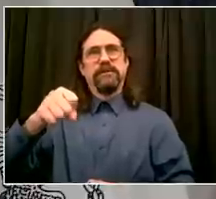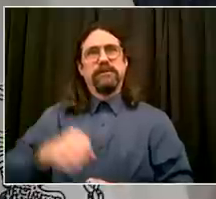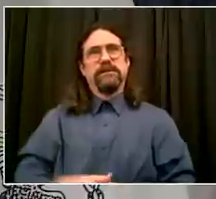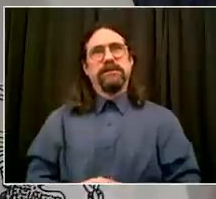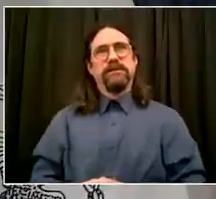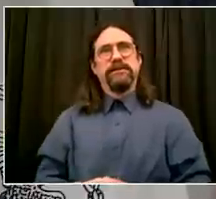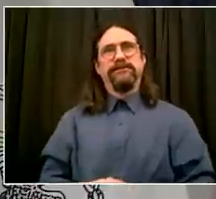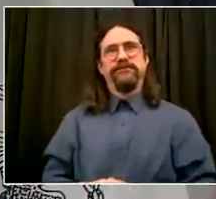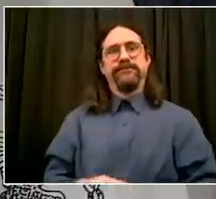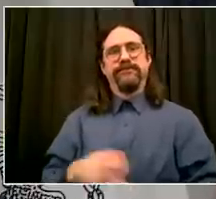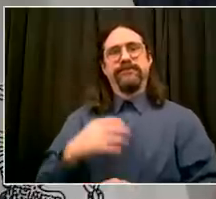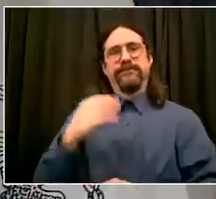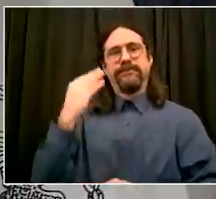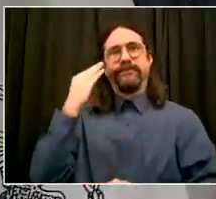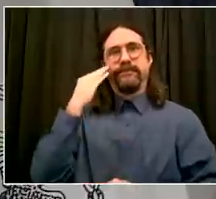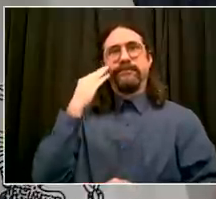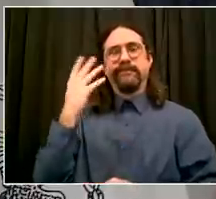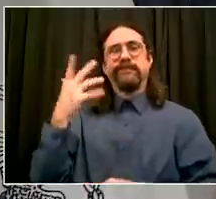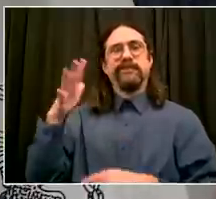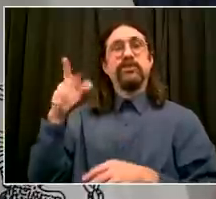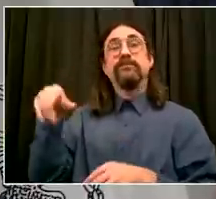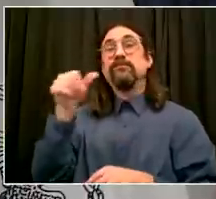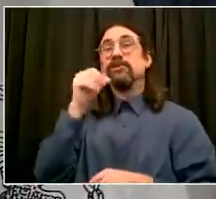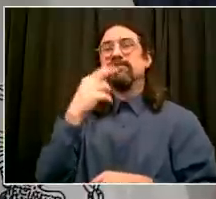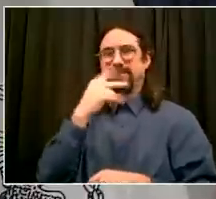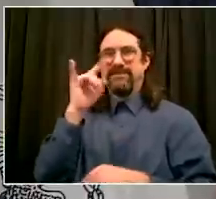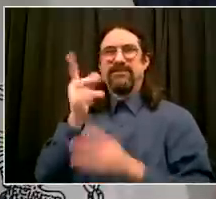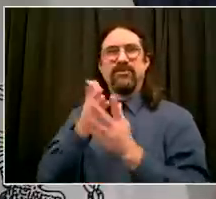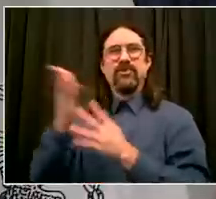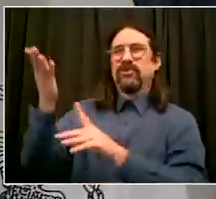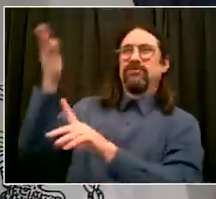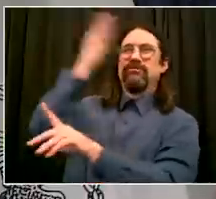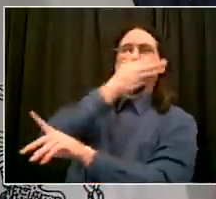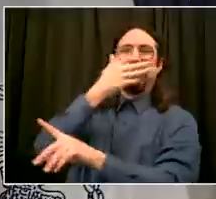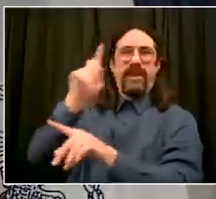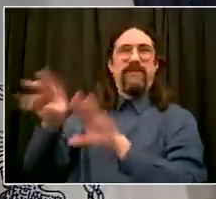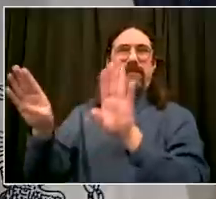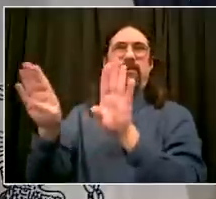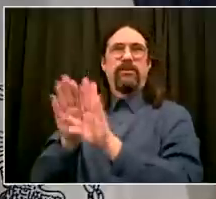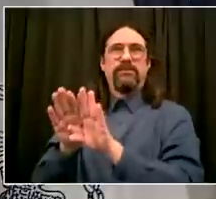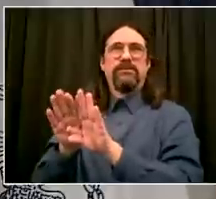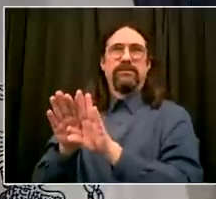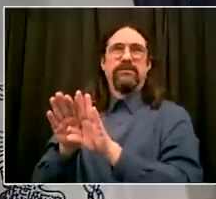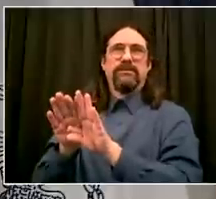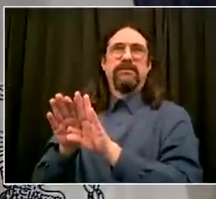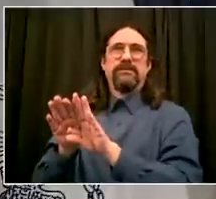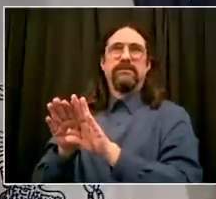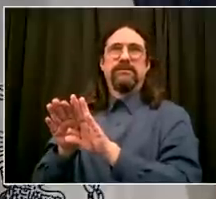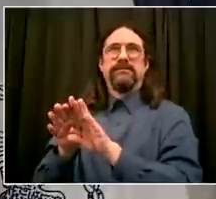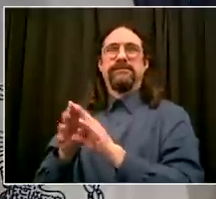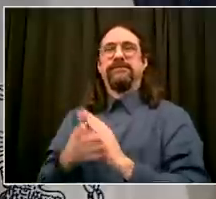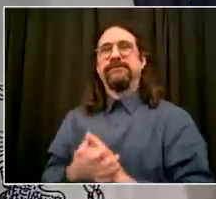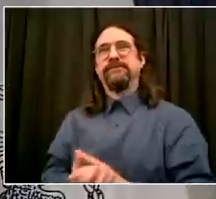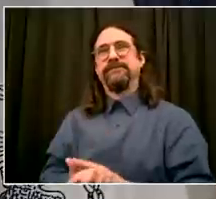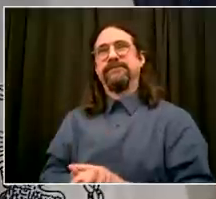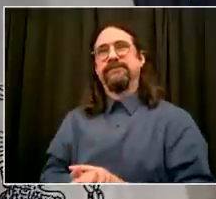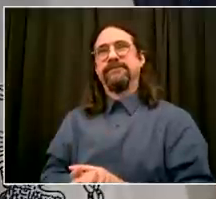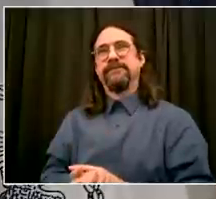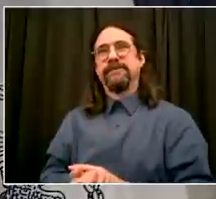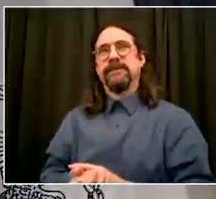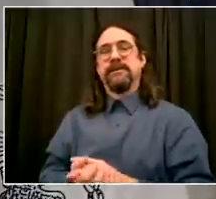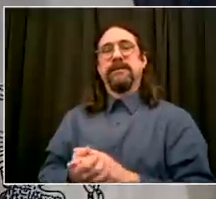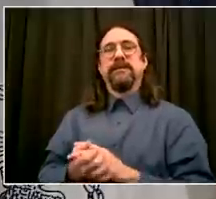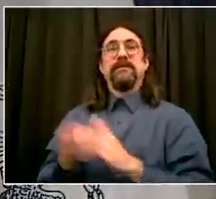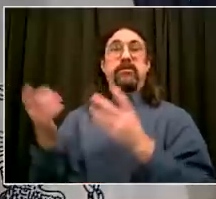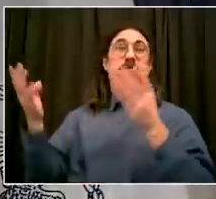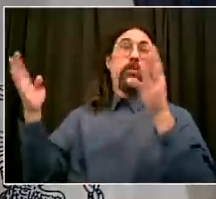dining having been shut, and then it started to open up. I look forward to the day when it's going to reopen.